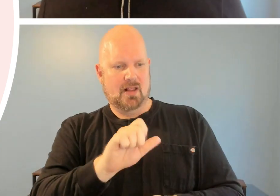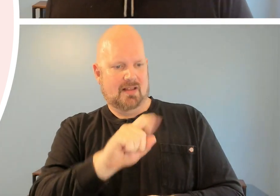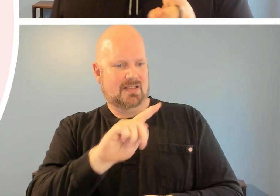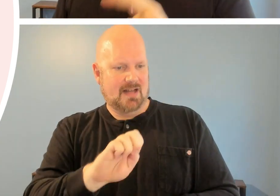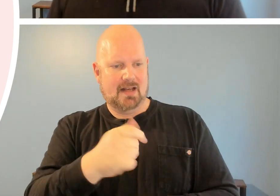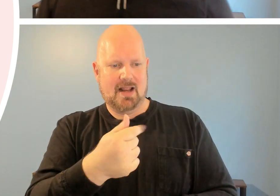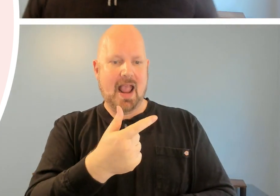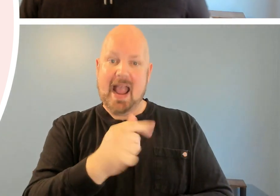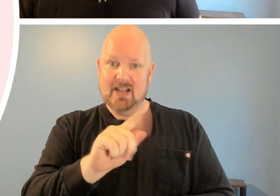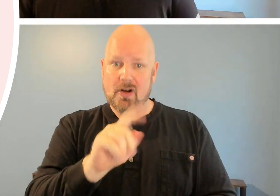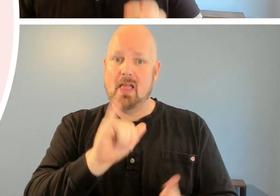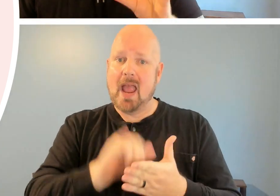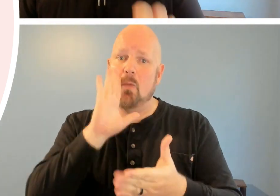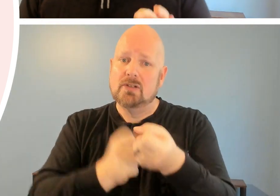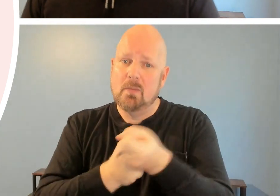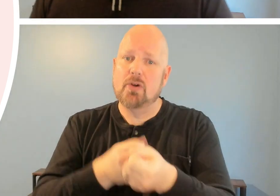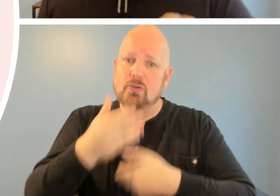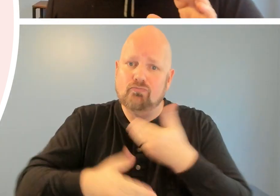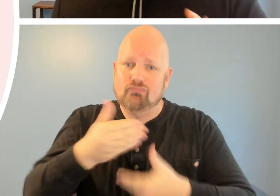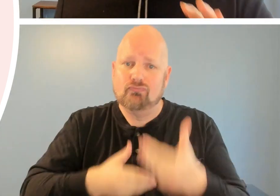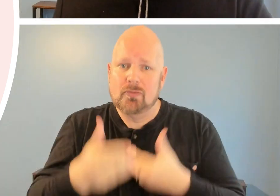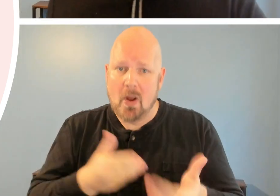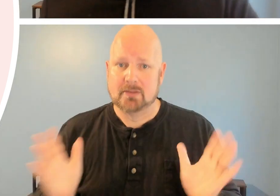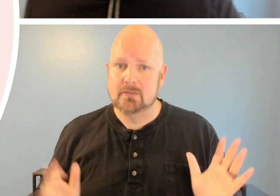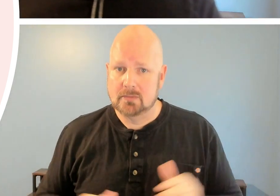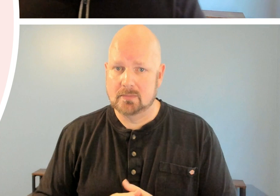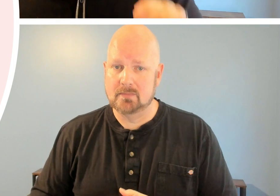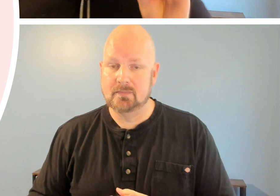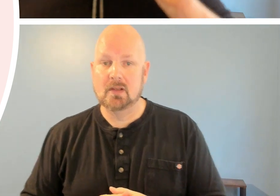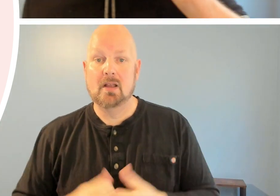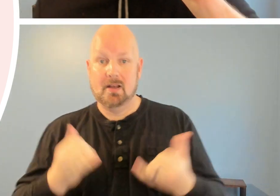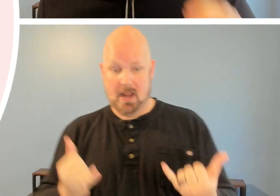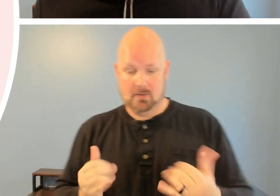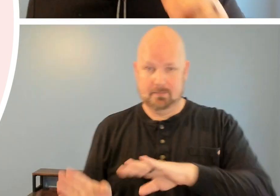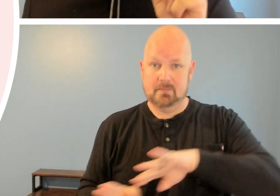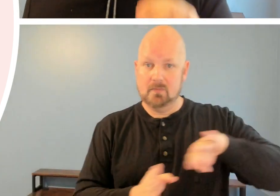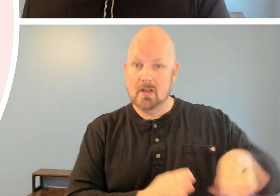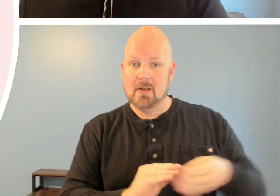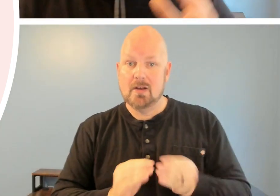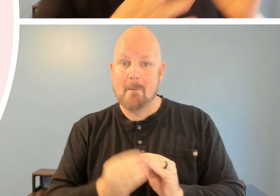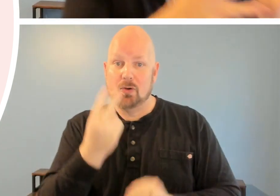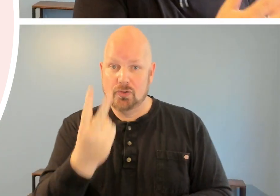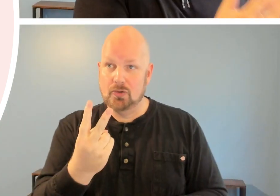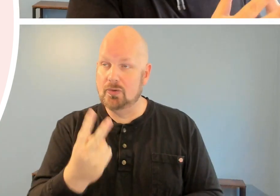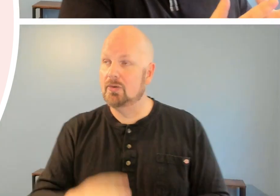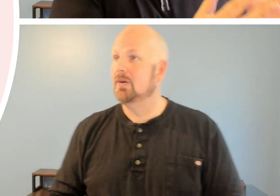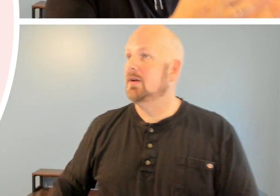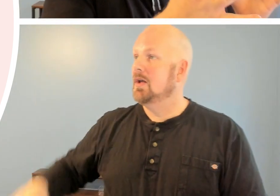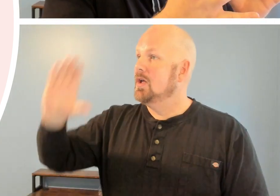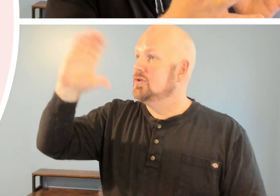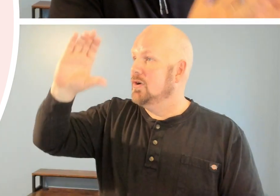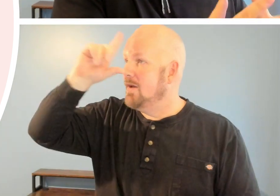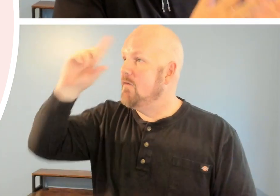important. All right, number two. Searching for homes or making an offer on a home that is at the top of your budget. So we just talked